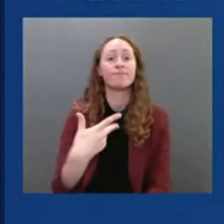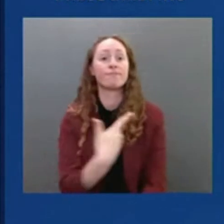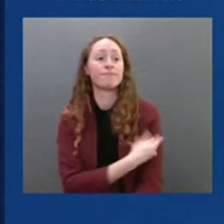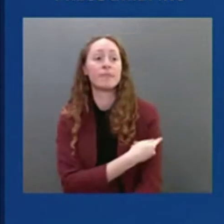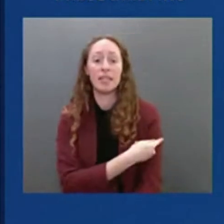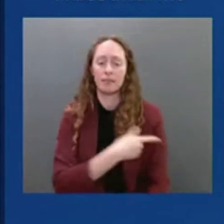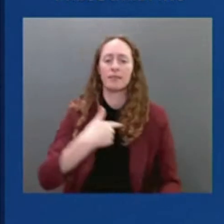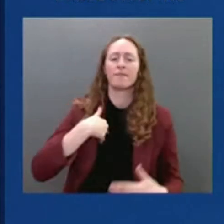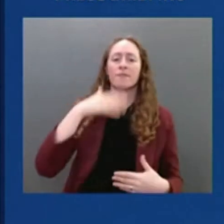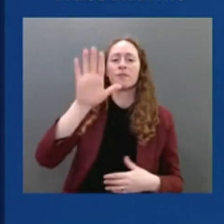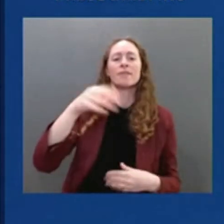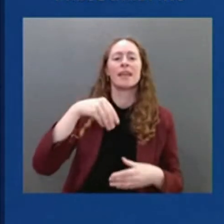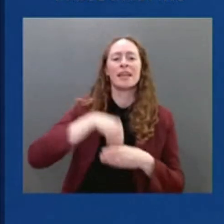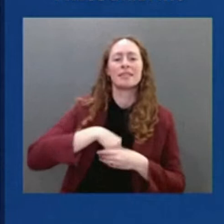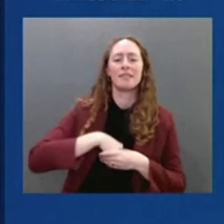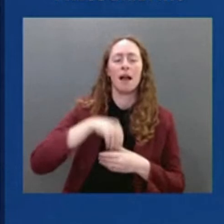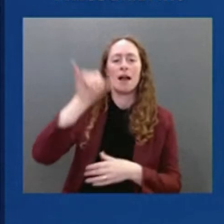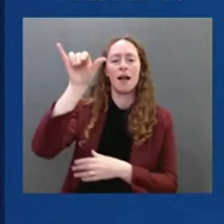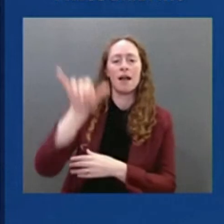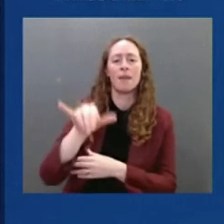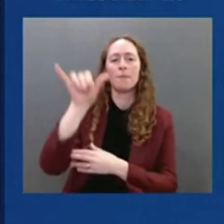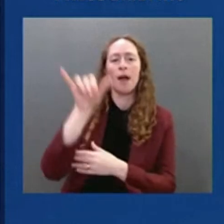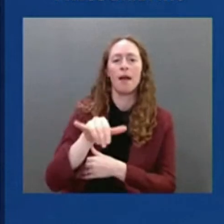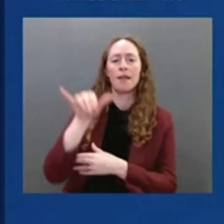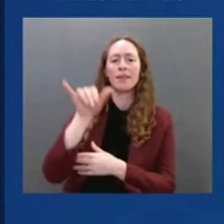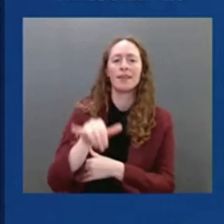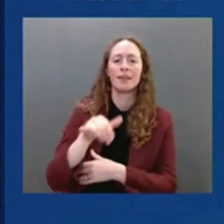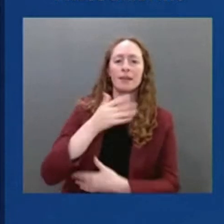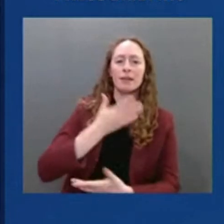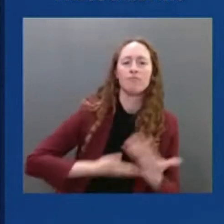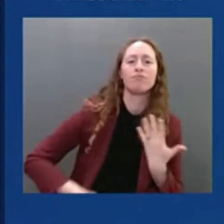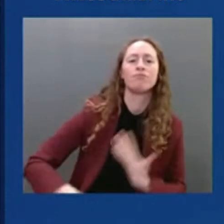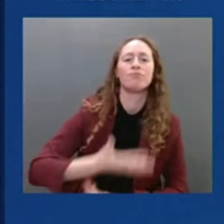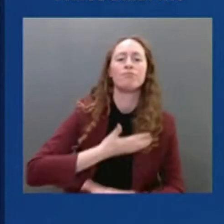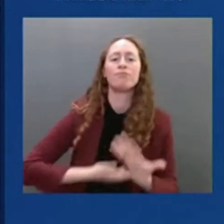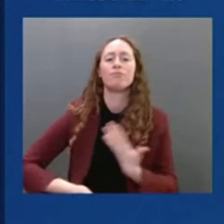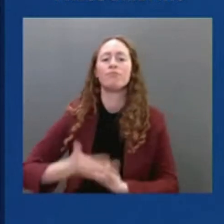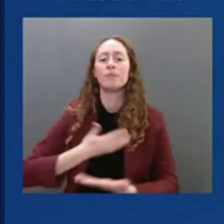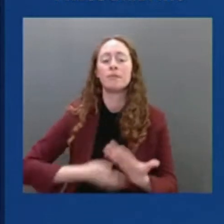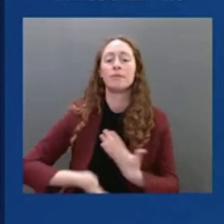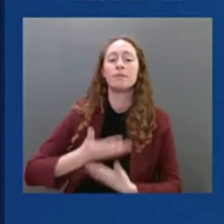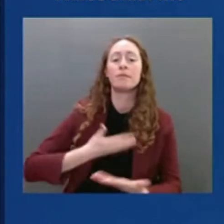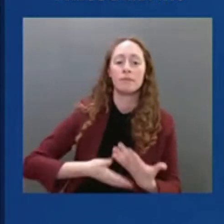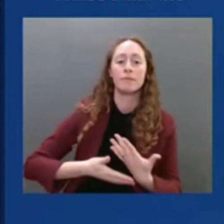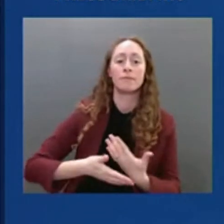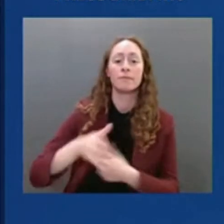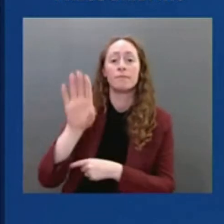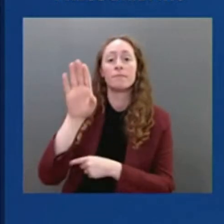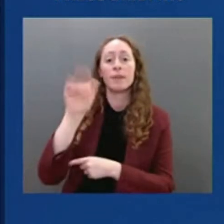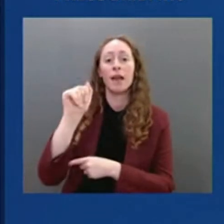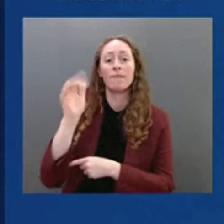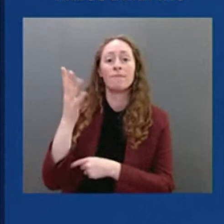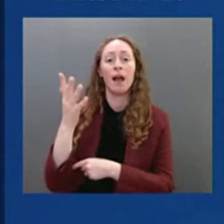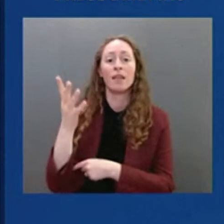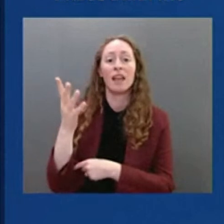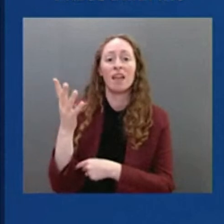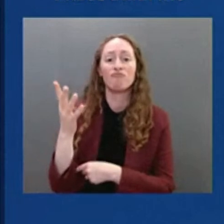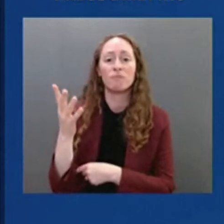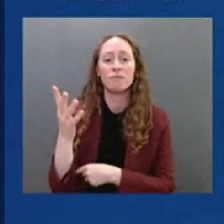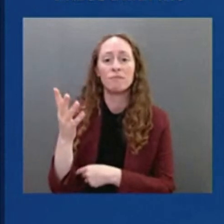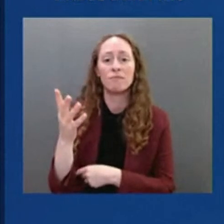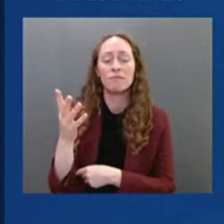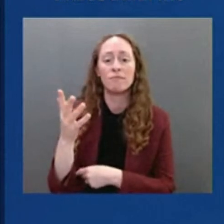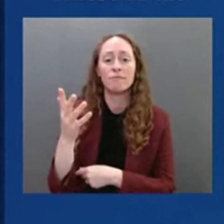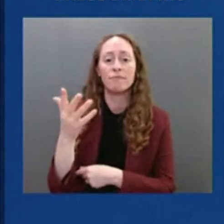vaccine effectiveness against severe disease, fortunately for us, is not reduced substantially or at